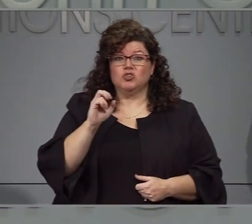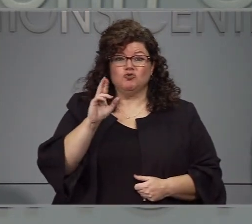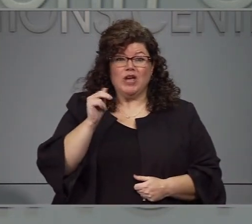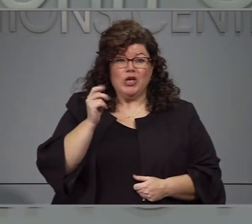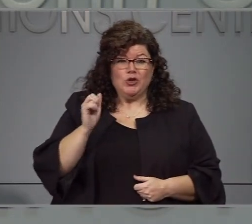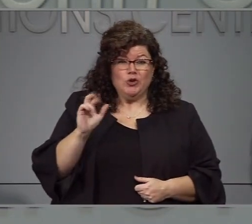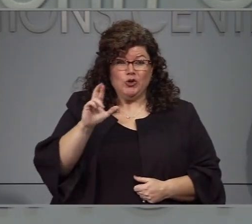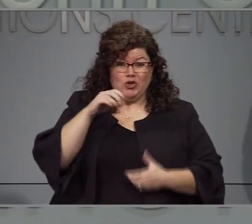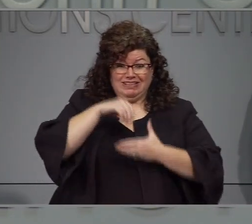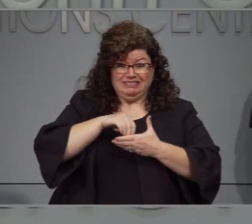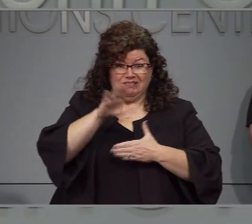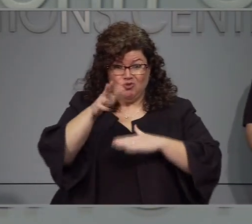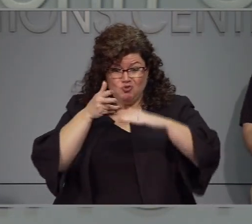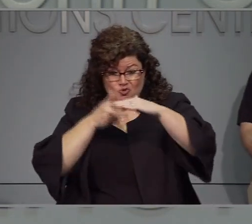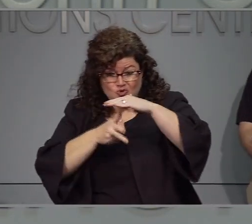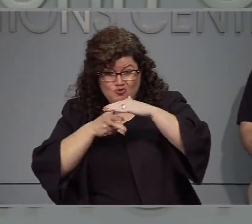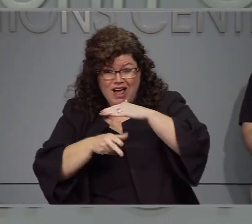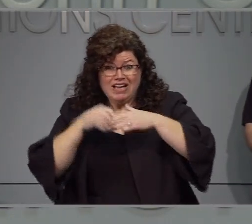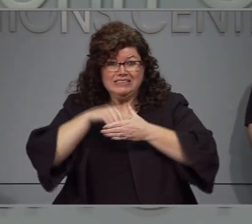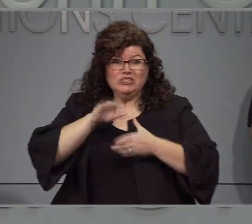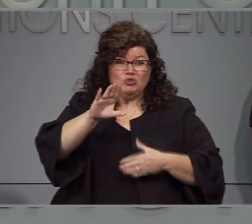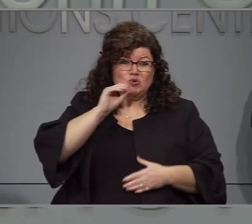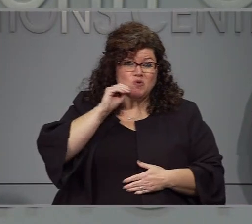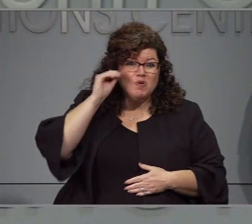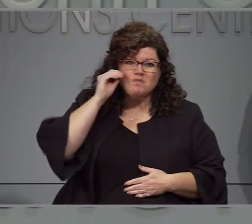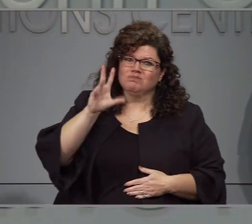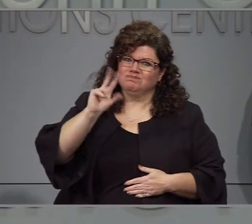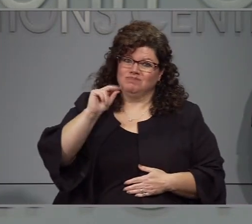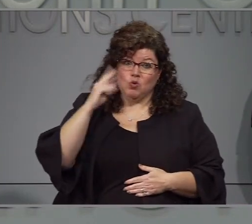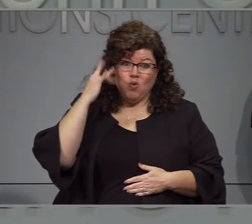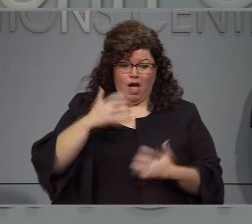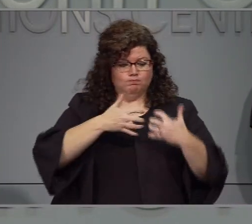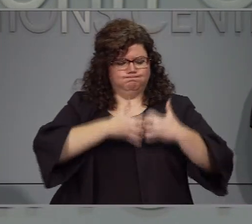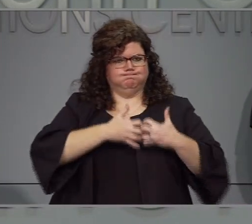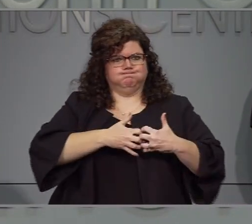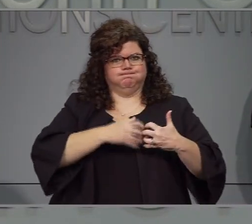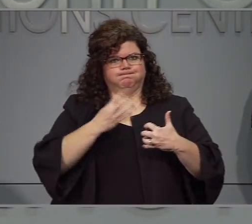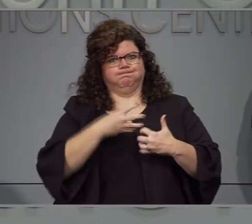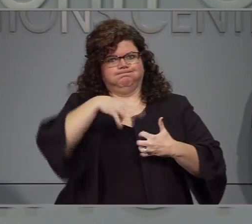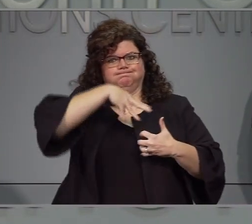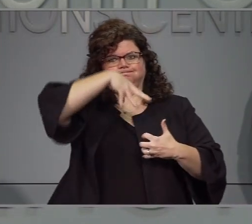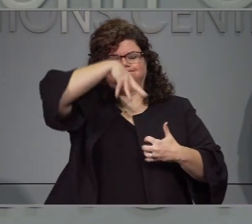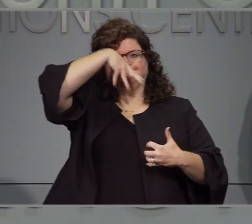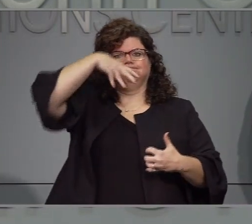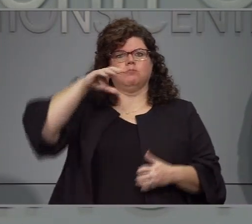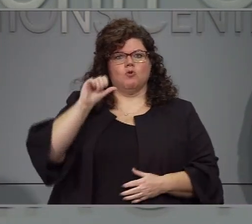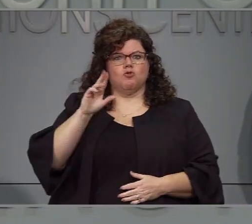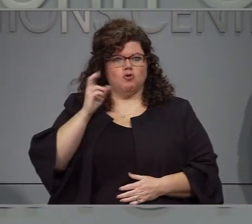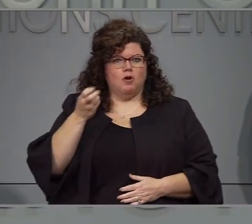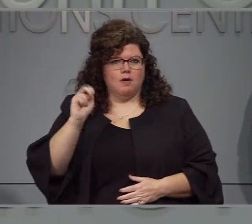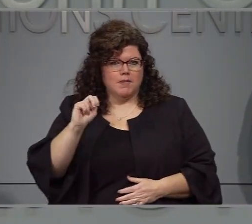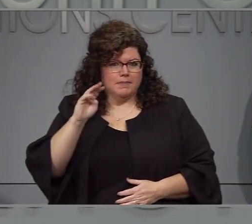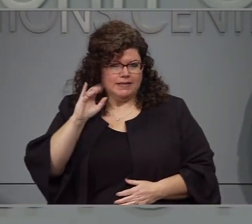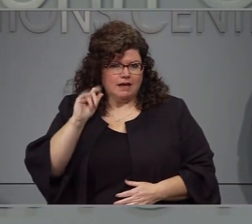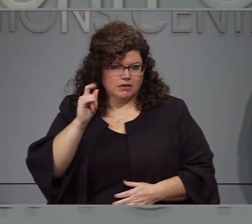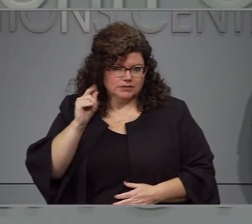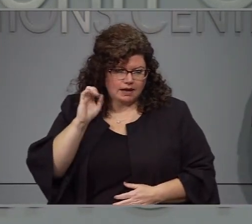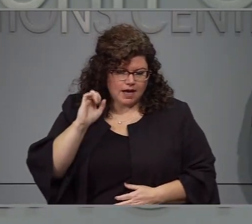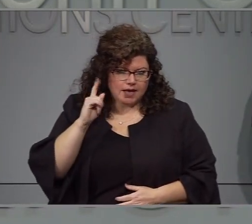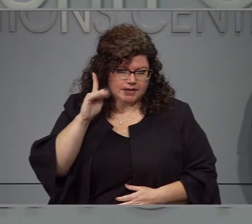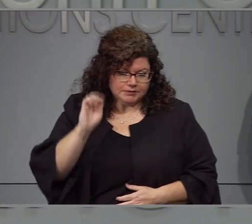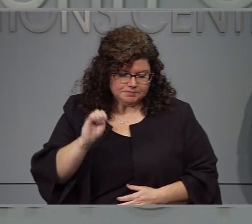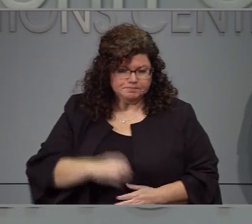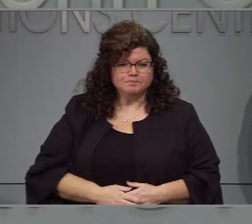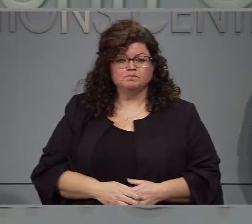garage. They generate carbon monoxide fumes that can be deadly. Use flashlights or battery-powered lights instead of